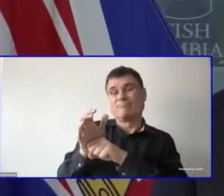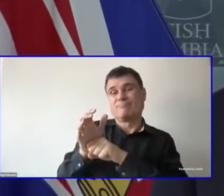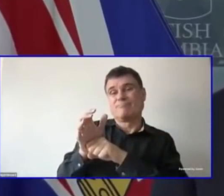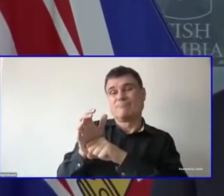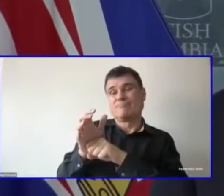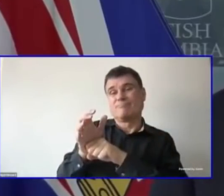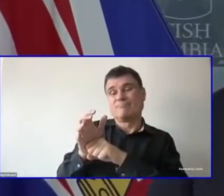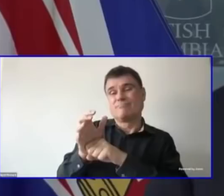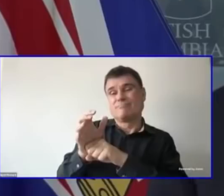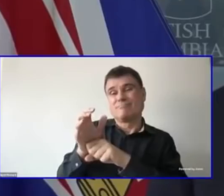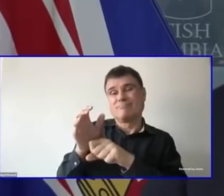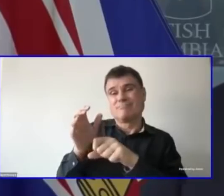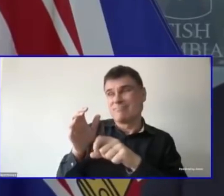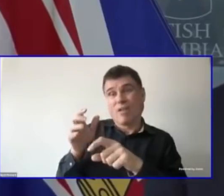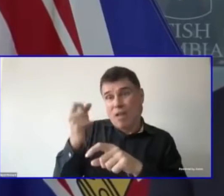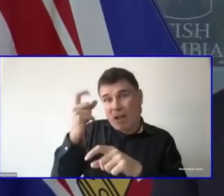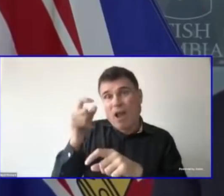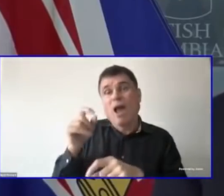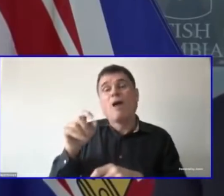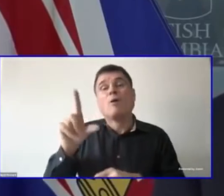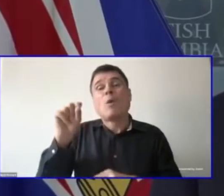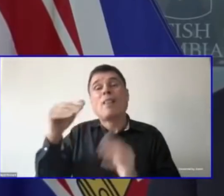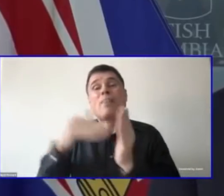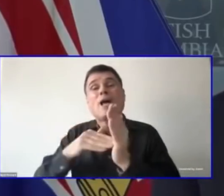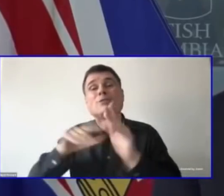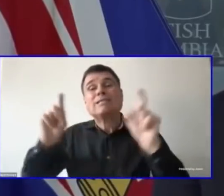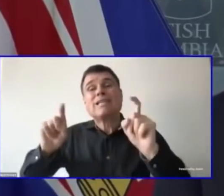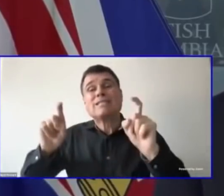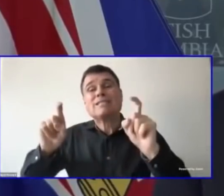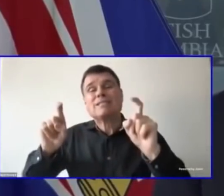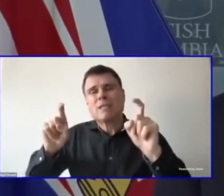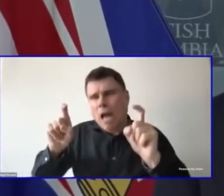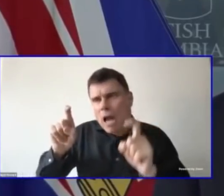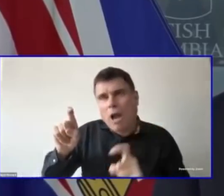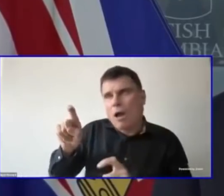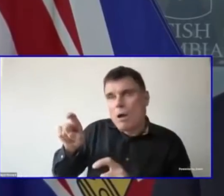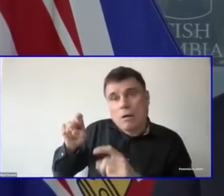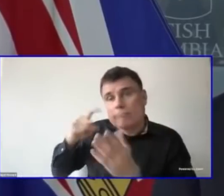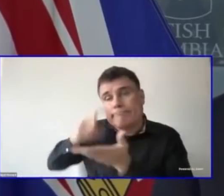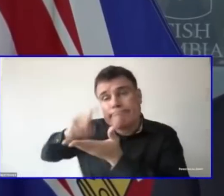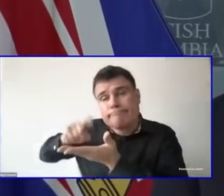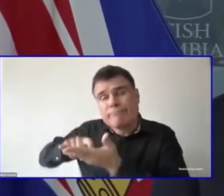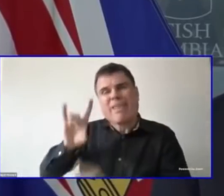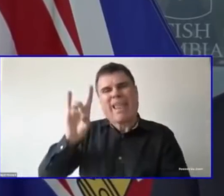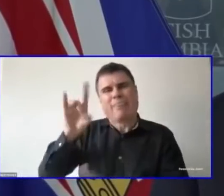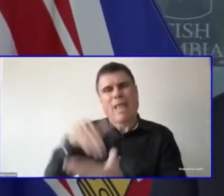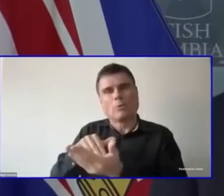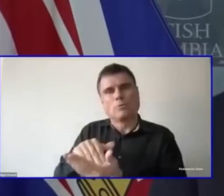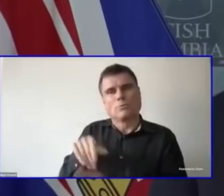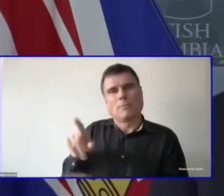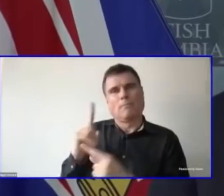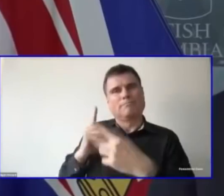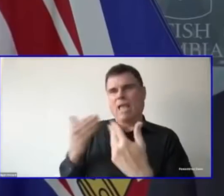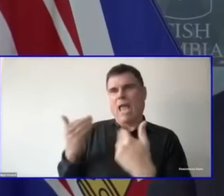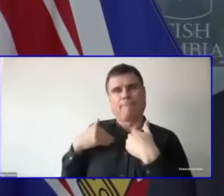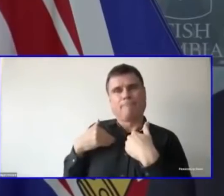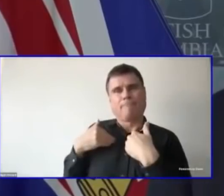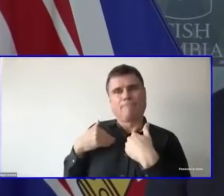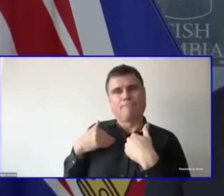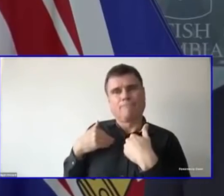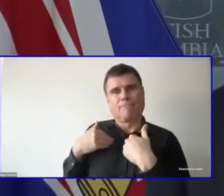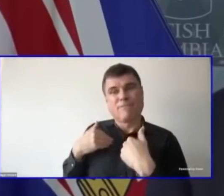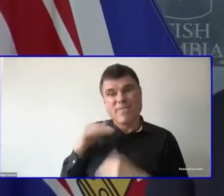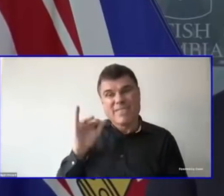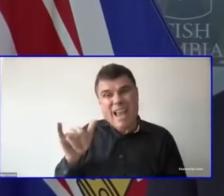2,000 test positives is across the province, a 10% test positivity, which is an